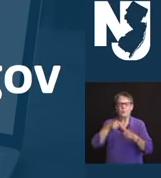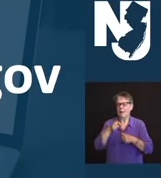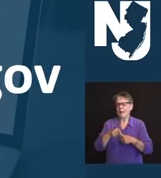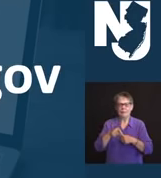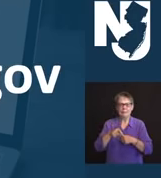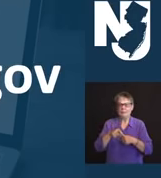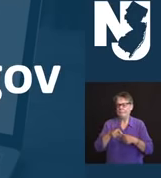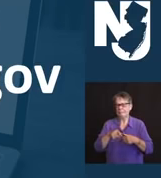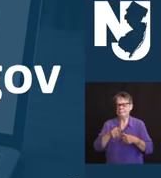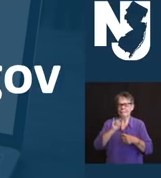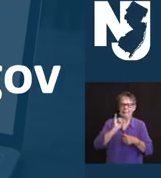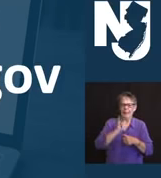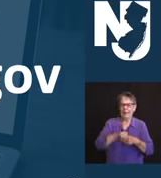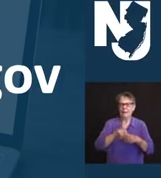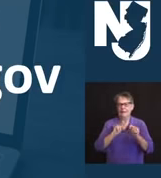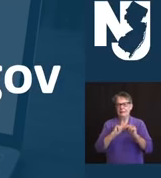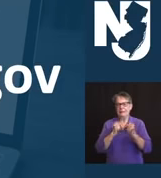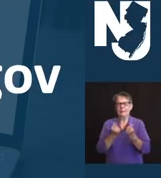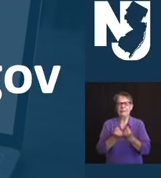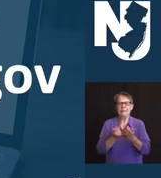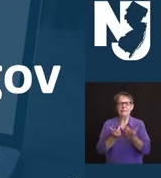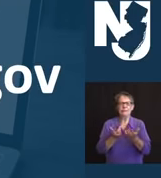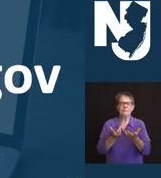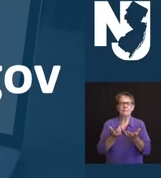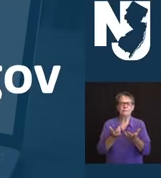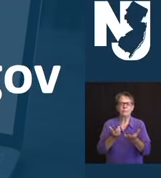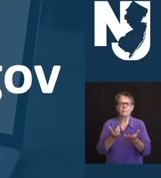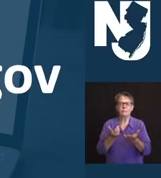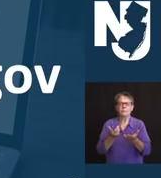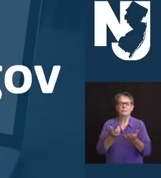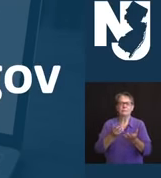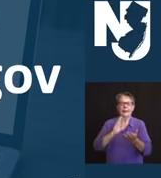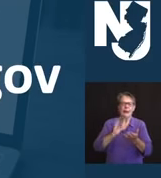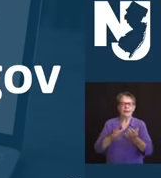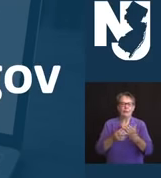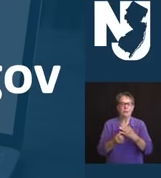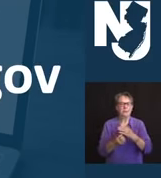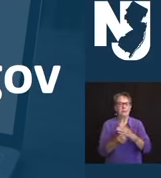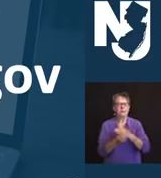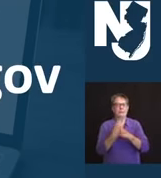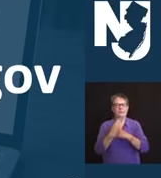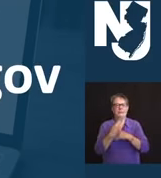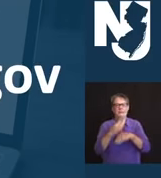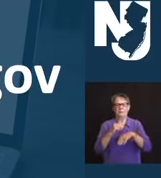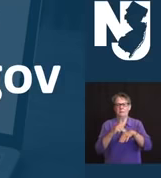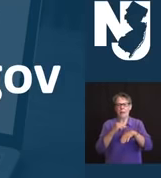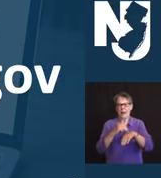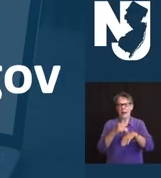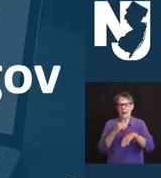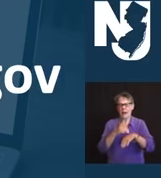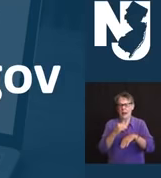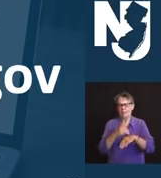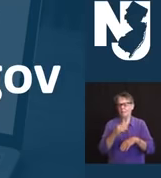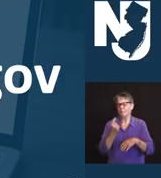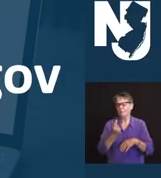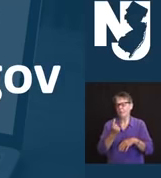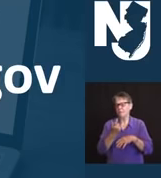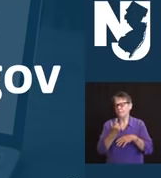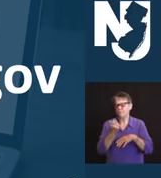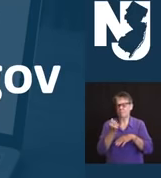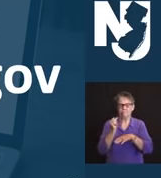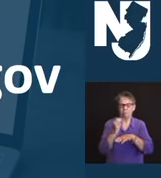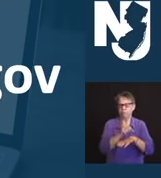this day that went undefeated. Morris County's own Jim Kick. But I also want to remember a good